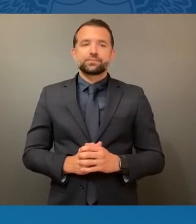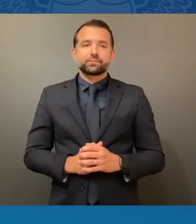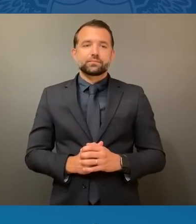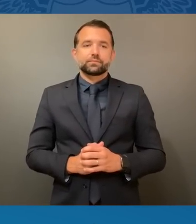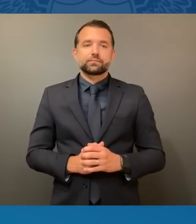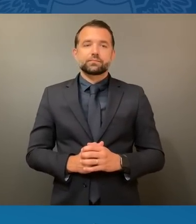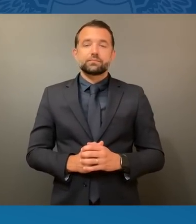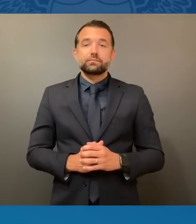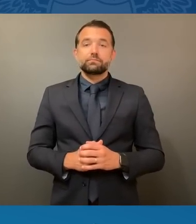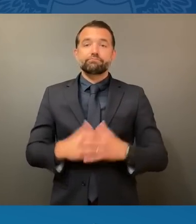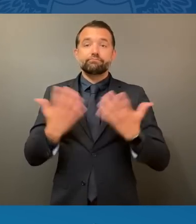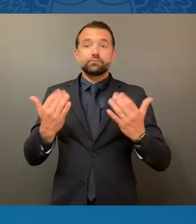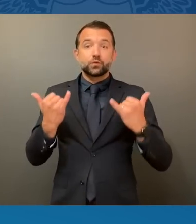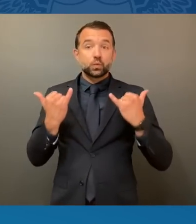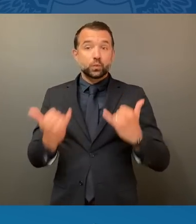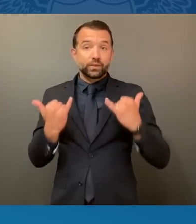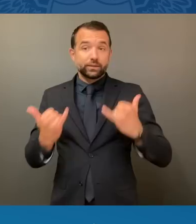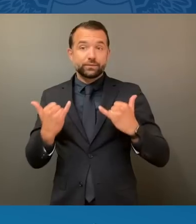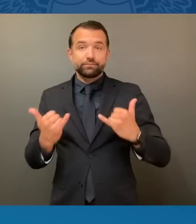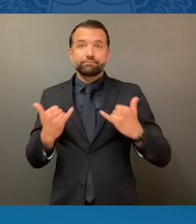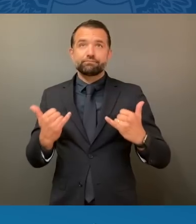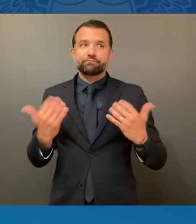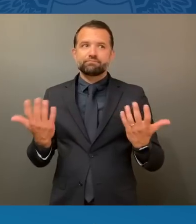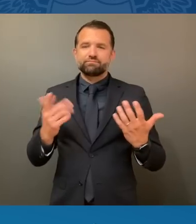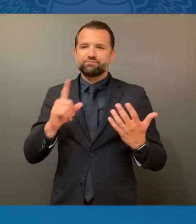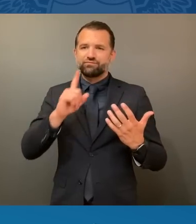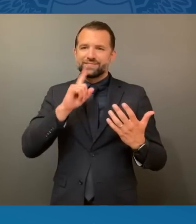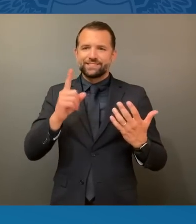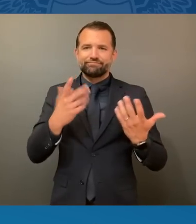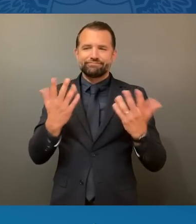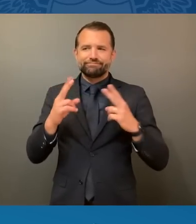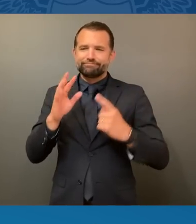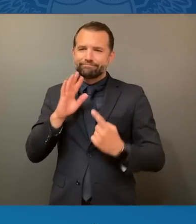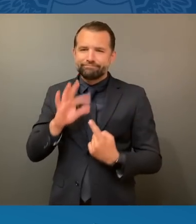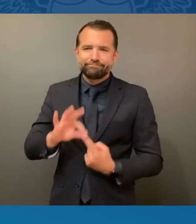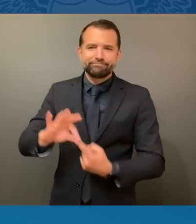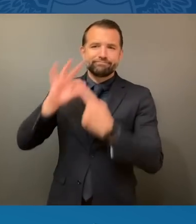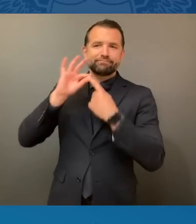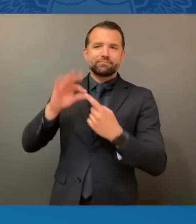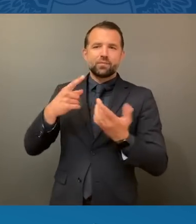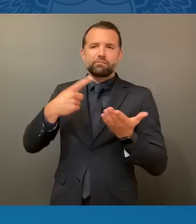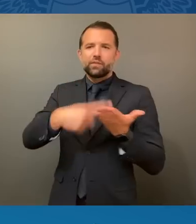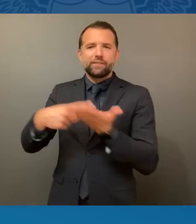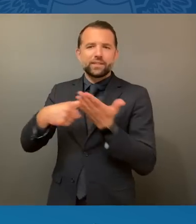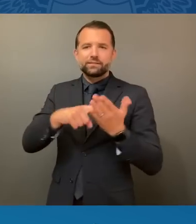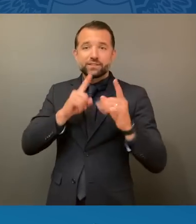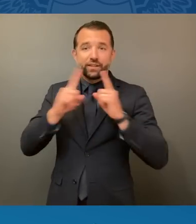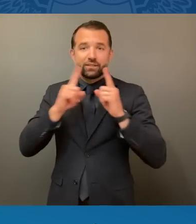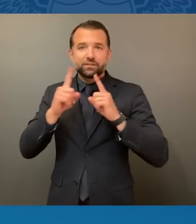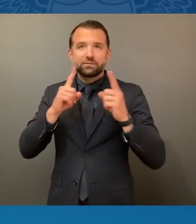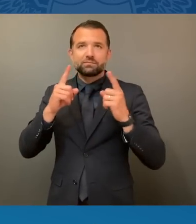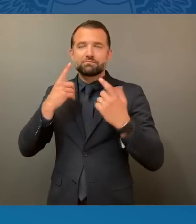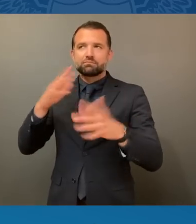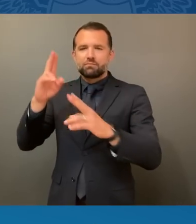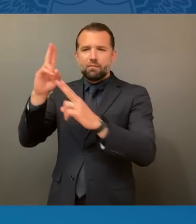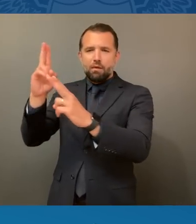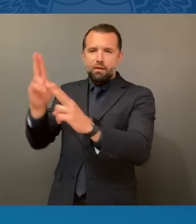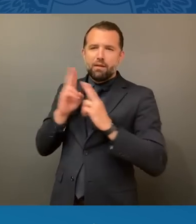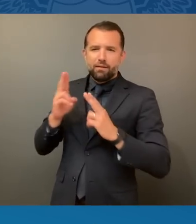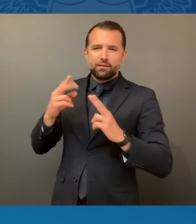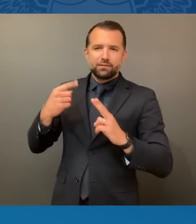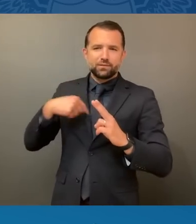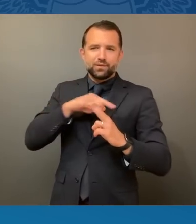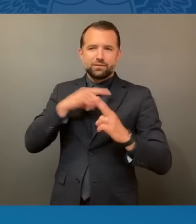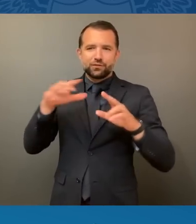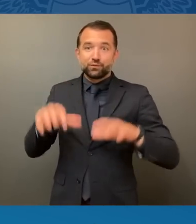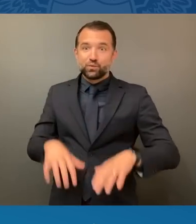Now, we have a very, very special conversation. I'm honored that we're able to host this conversation